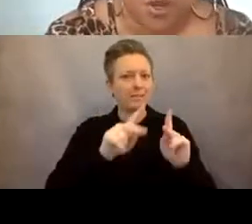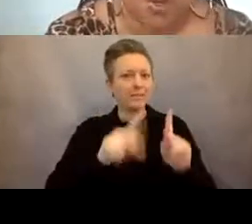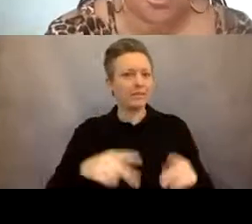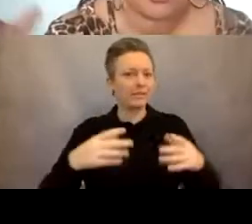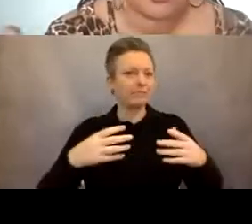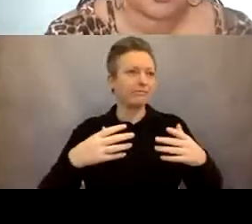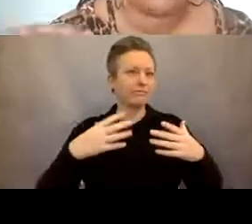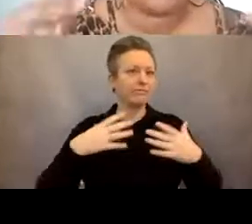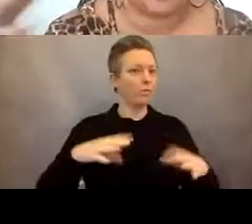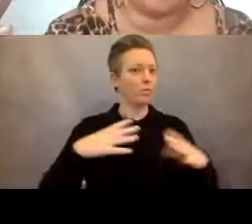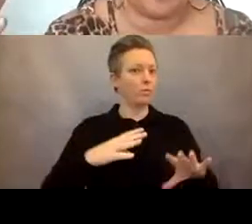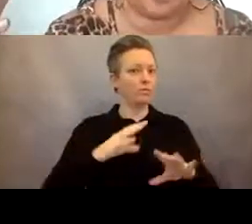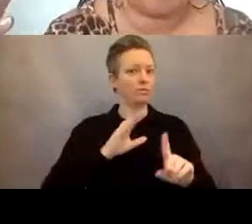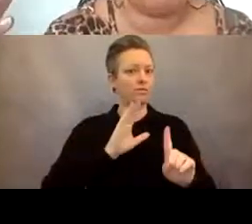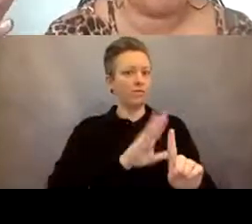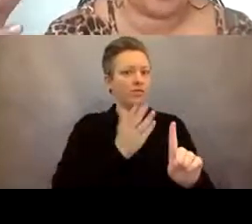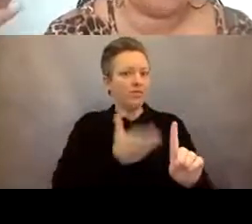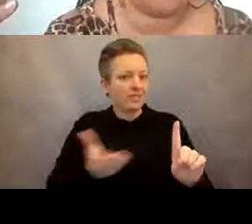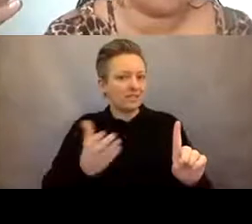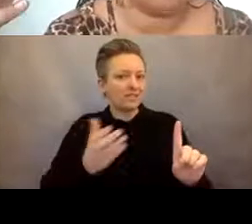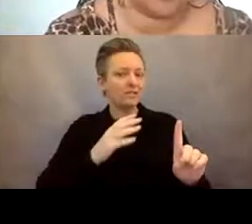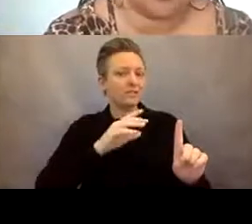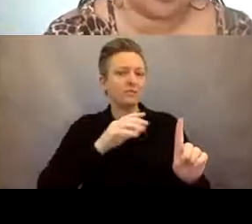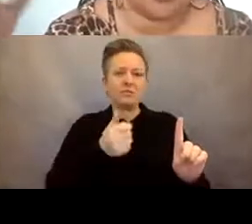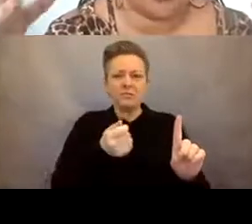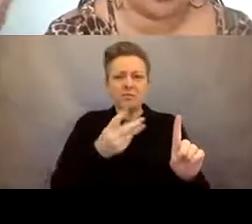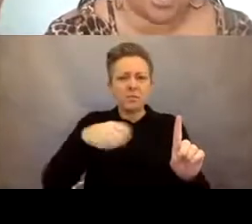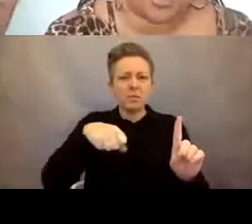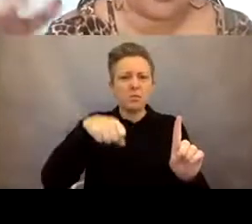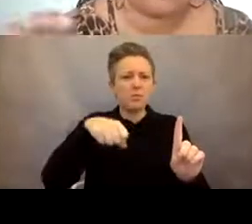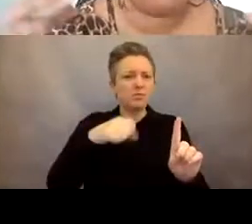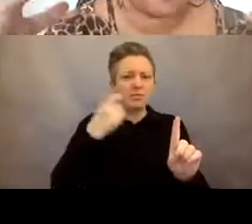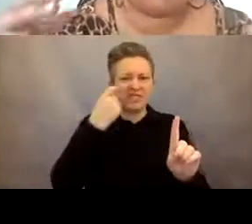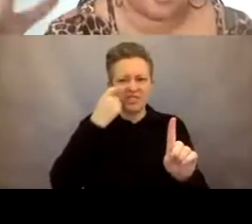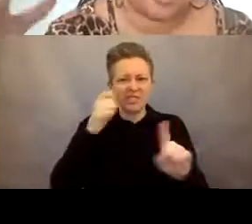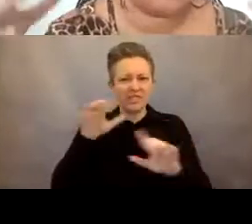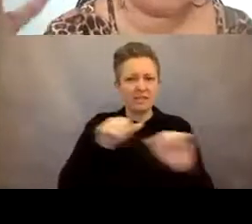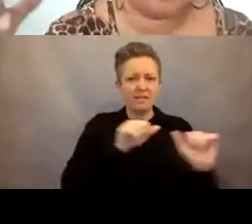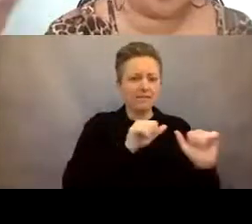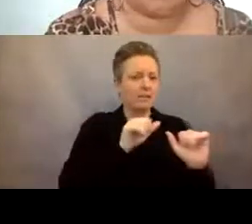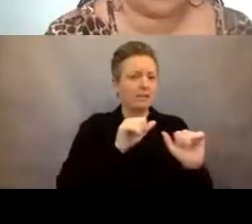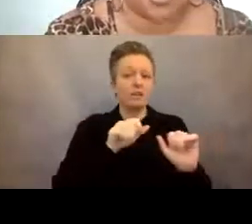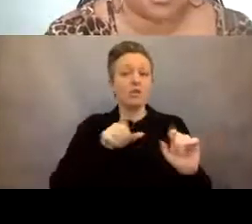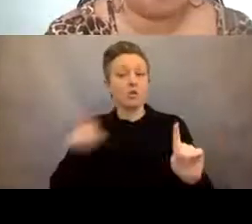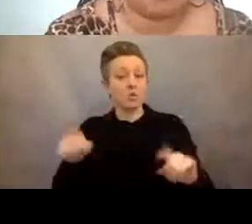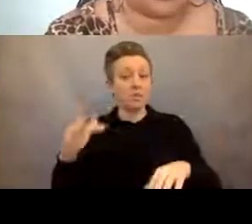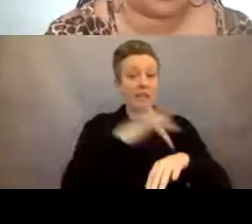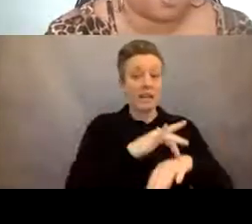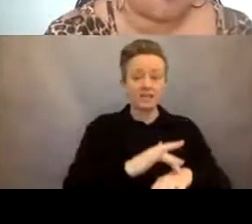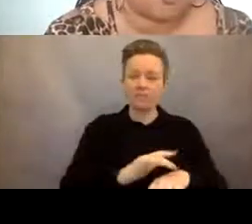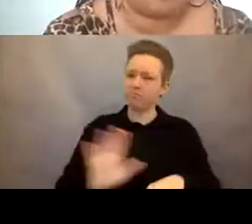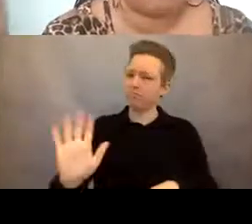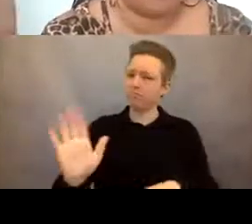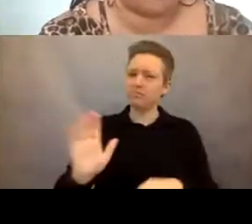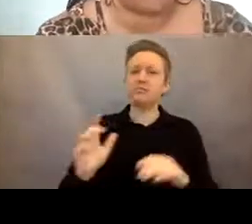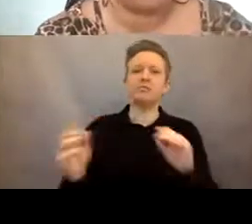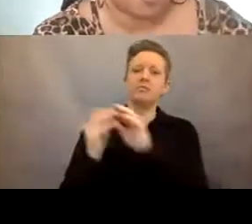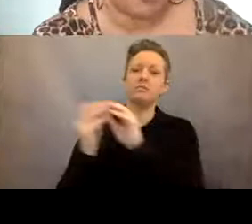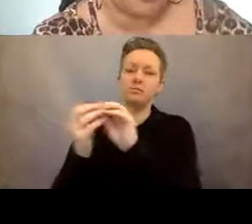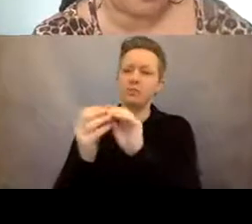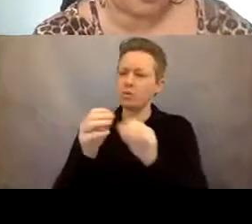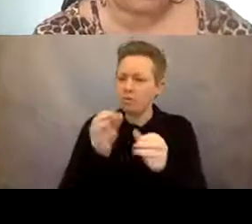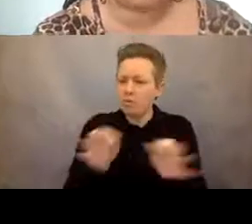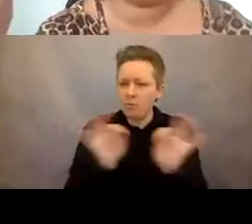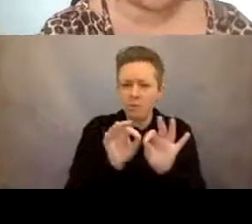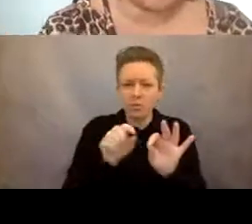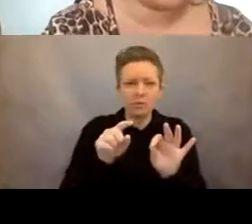talk to folks and get them, whether they understand it or not, be able to have a deeper understanding about the trauma and about their